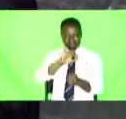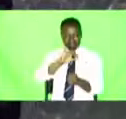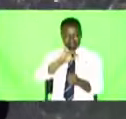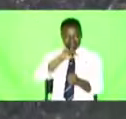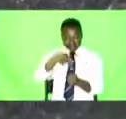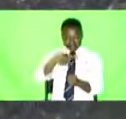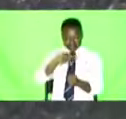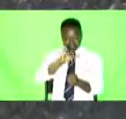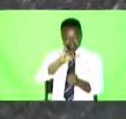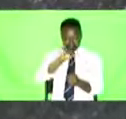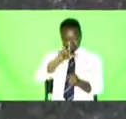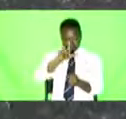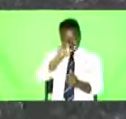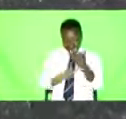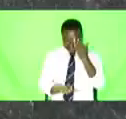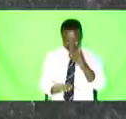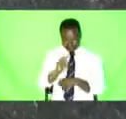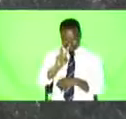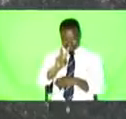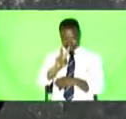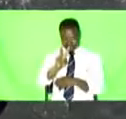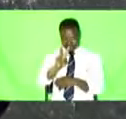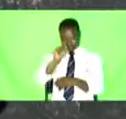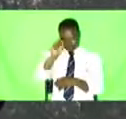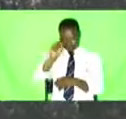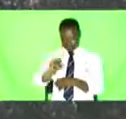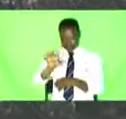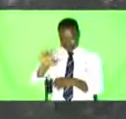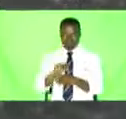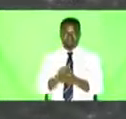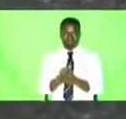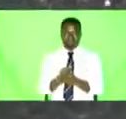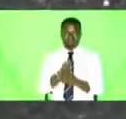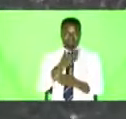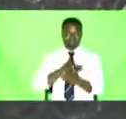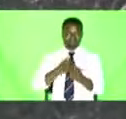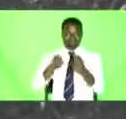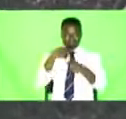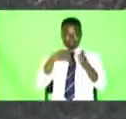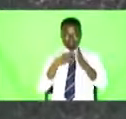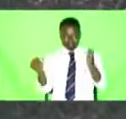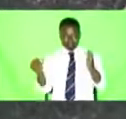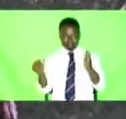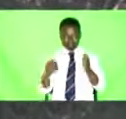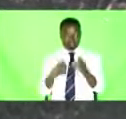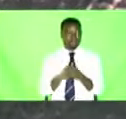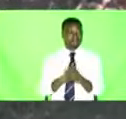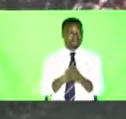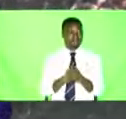Philippians 2 from verse 5. I want us to stand reading.